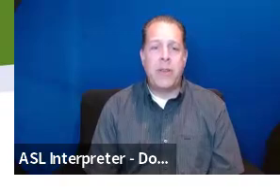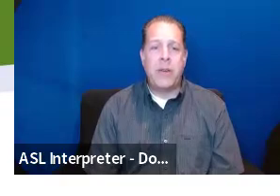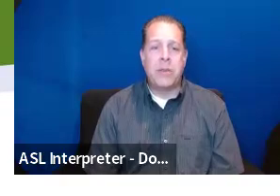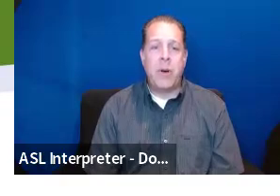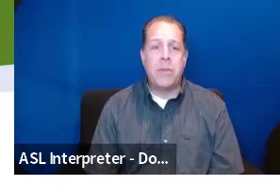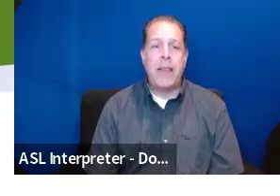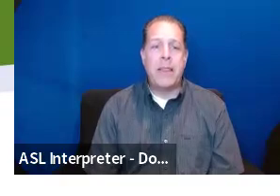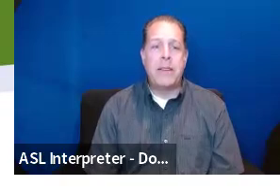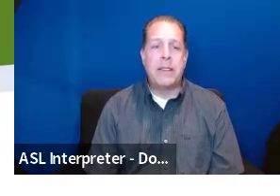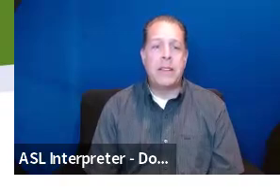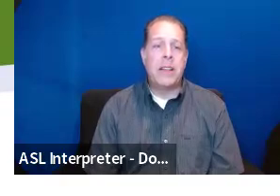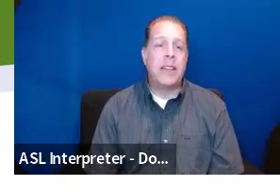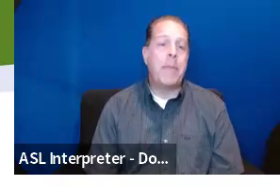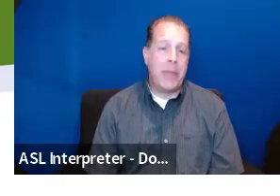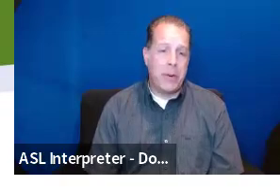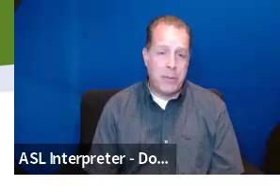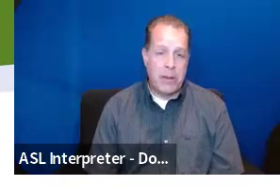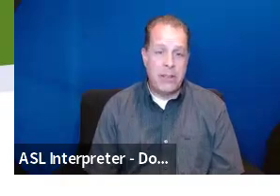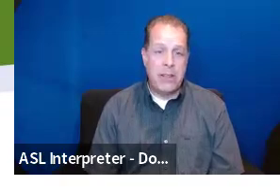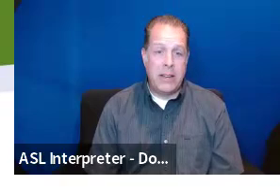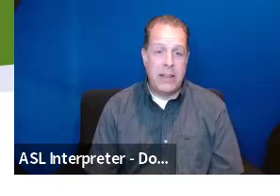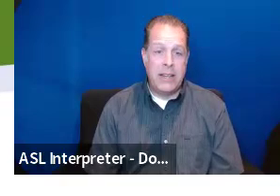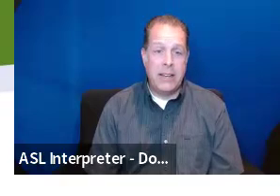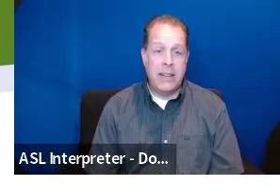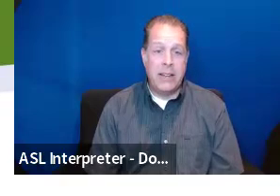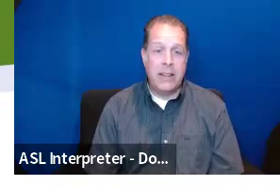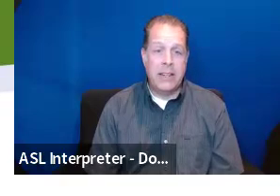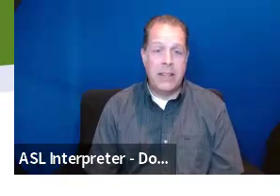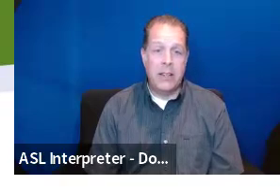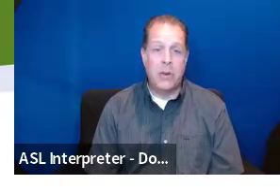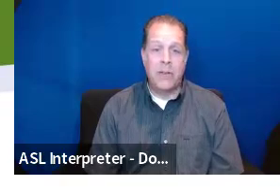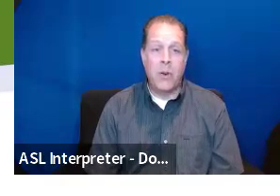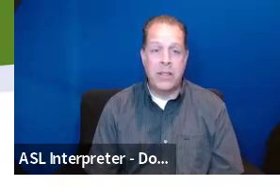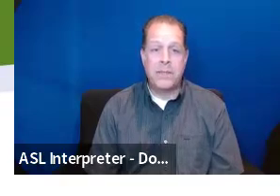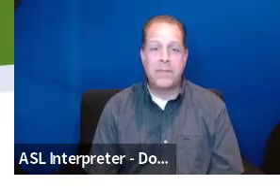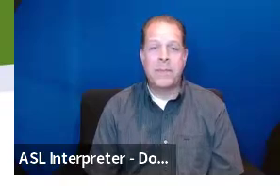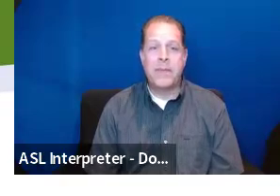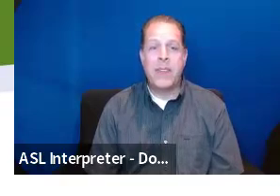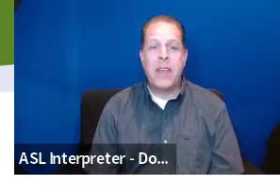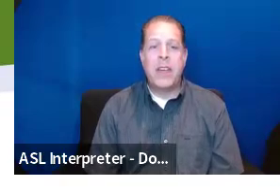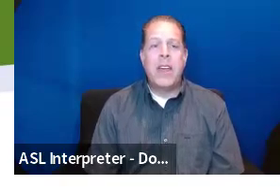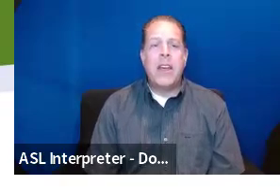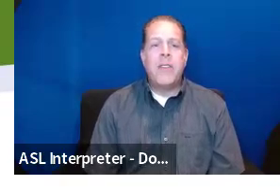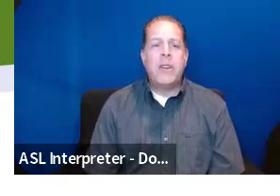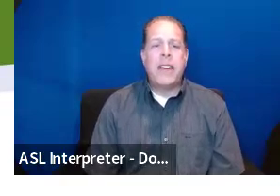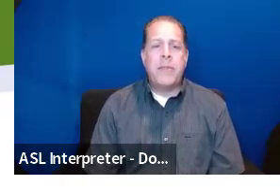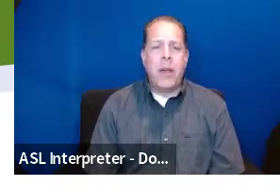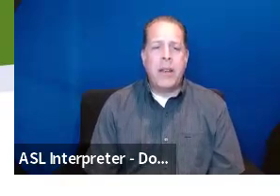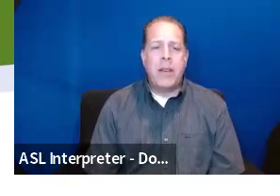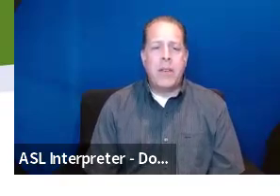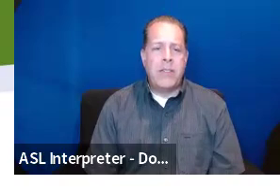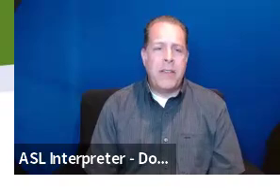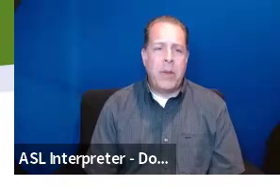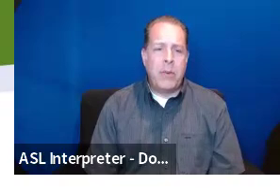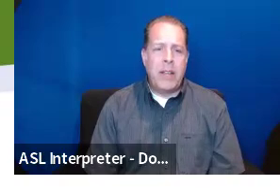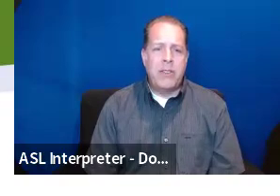they respond, and they basically type out their response in lieu of voice. For deaf